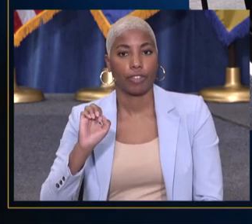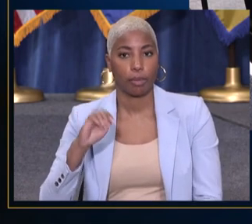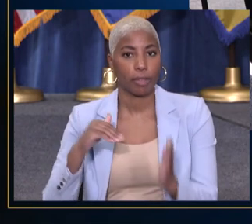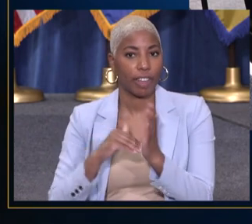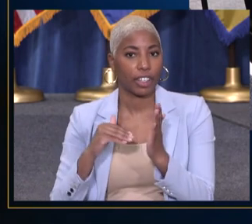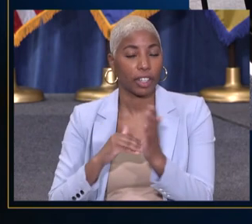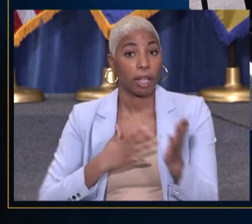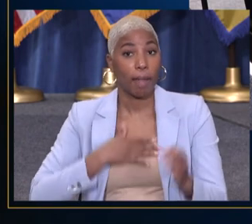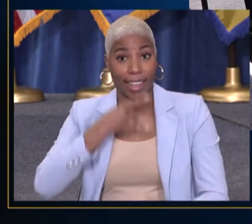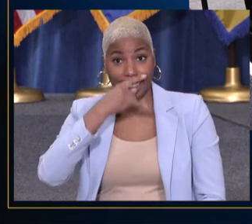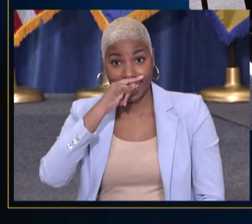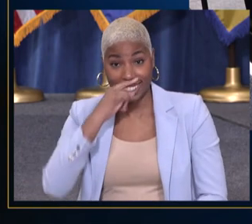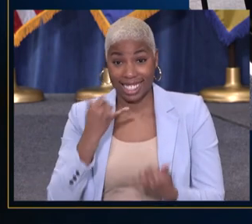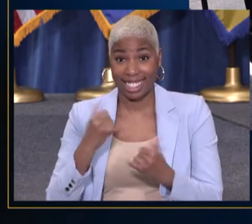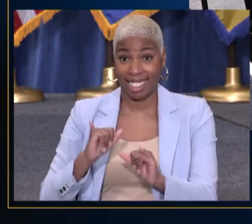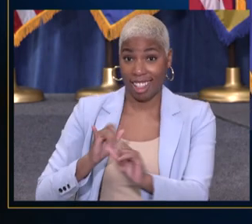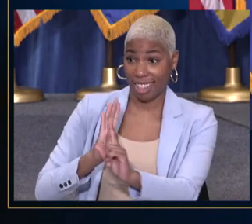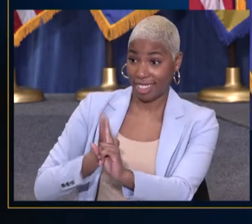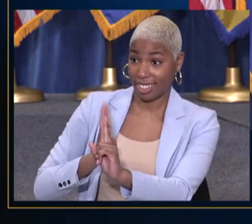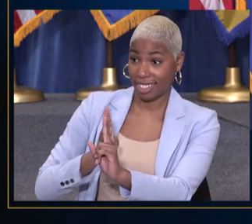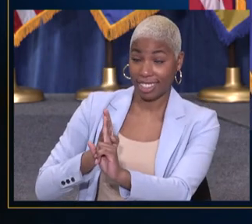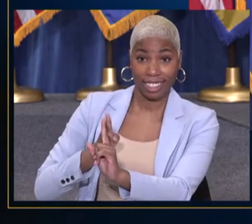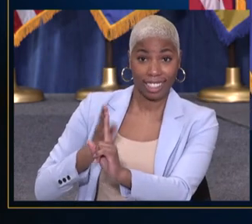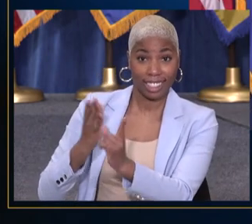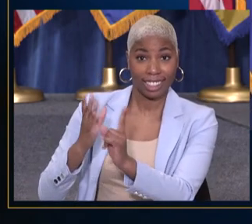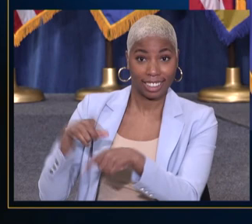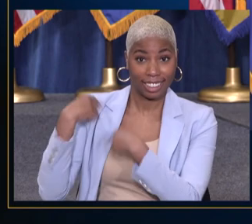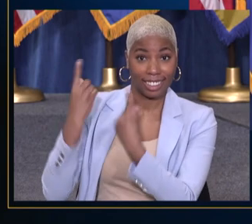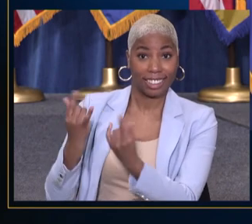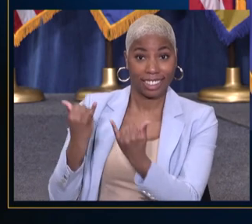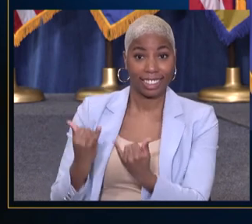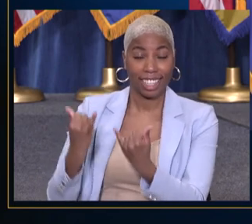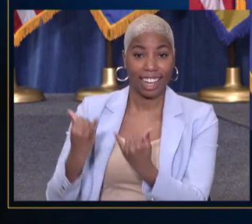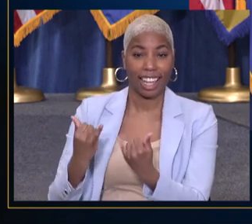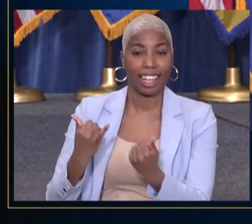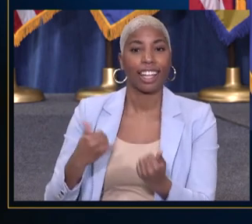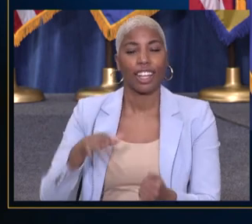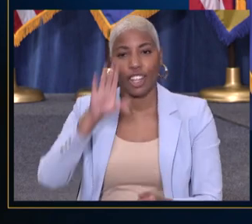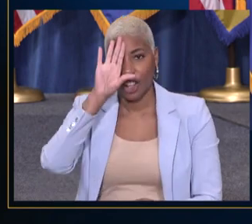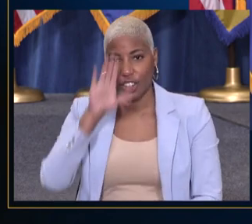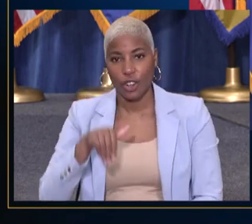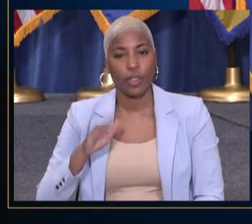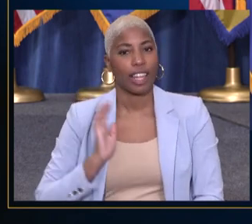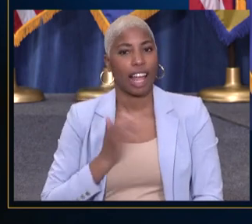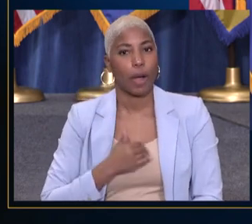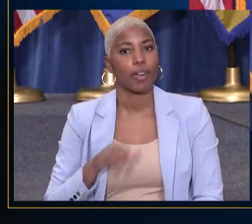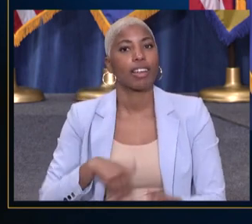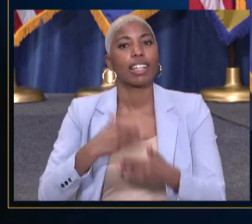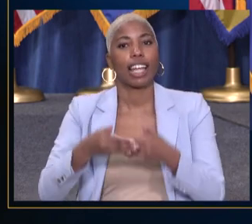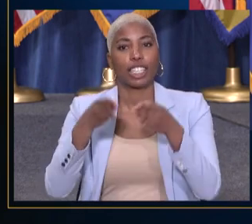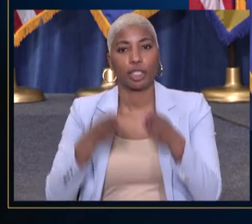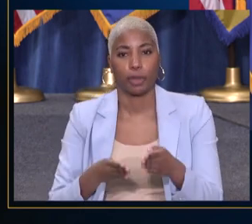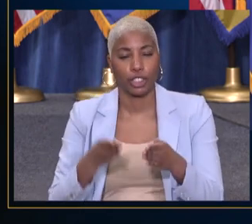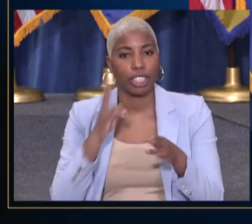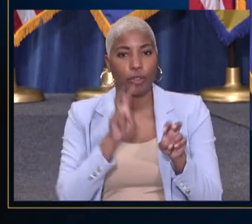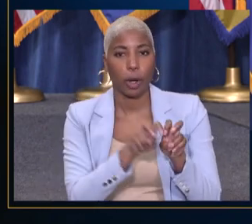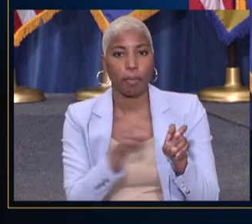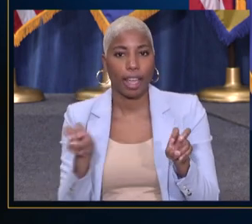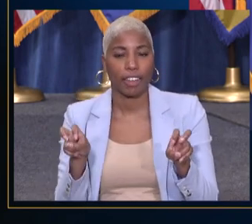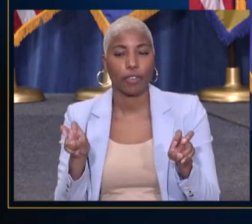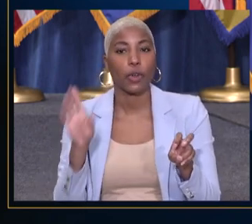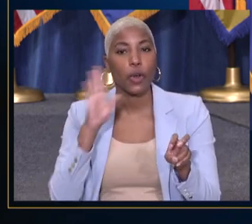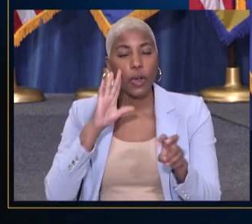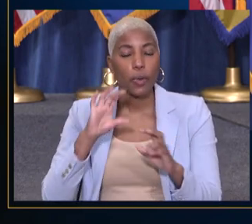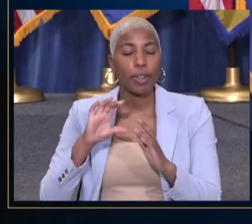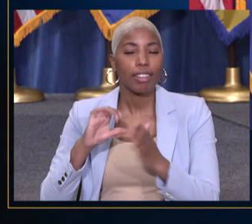my kids actually still visit her today. I know that our conversation today on our next panel will help